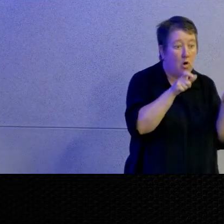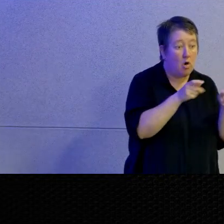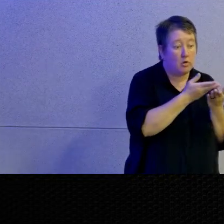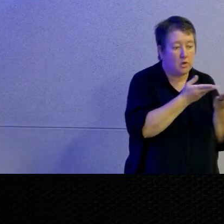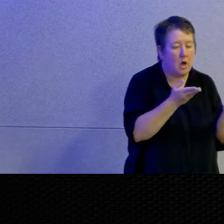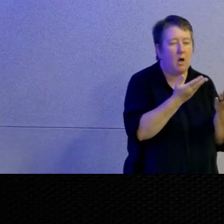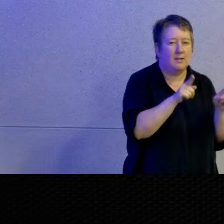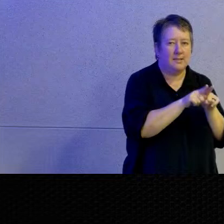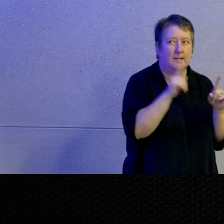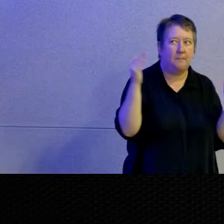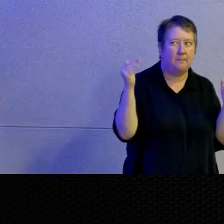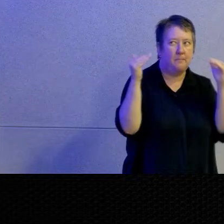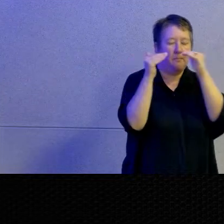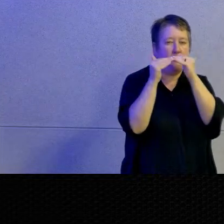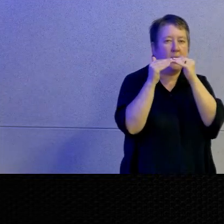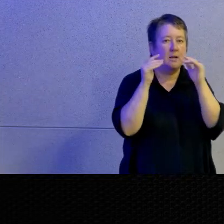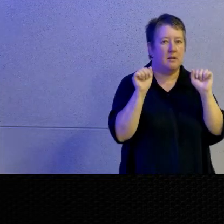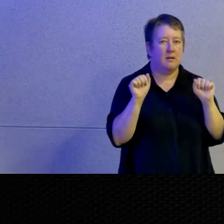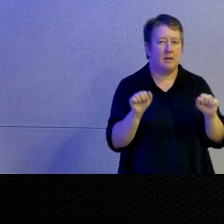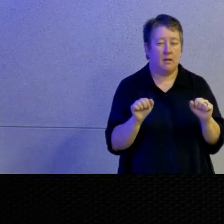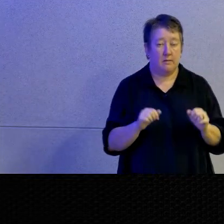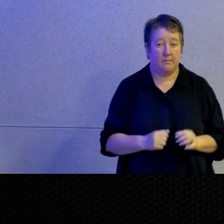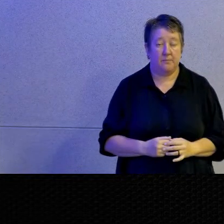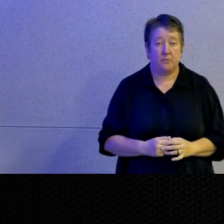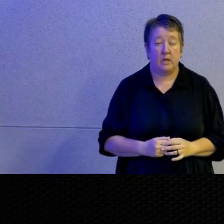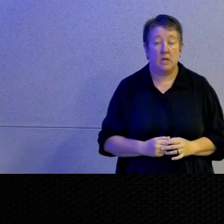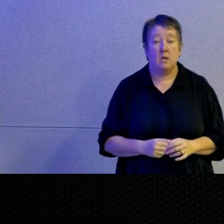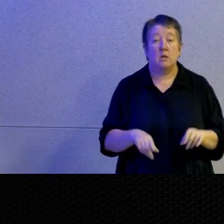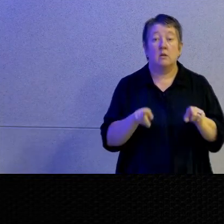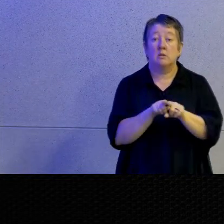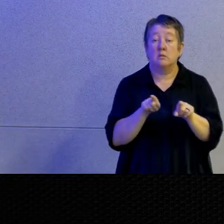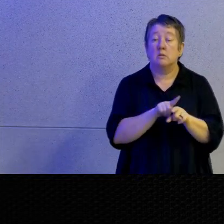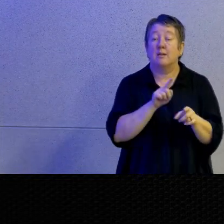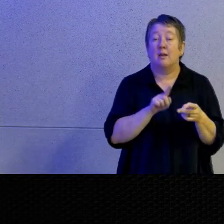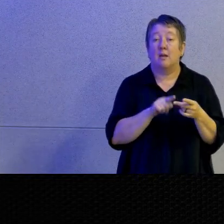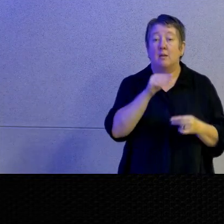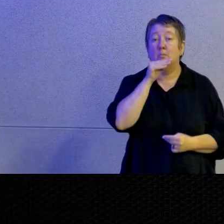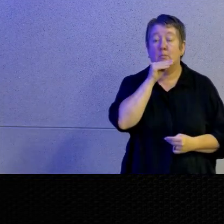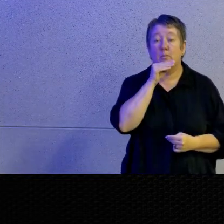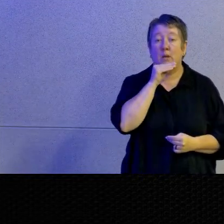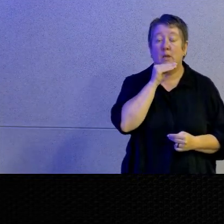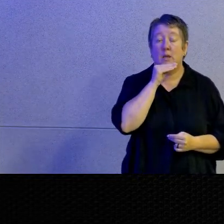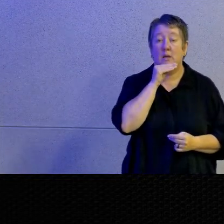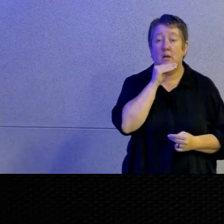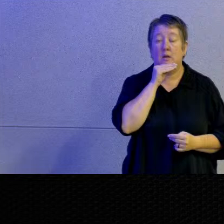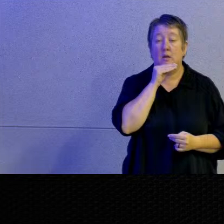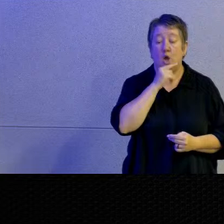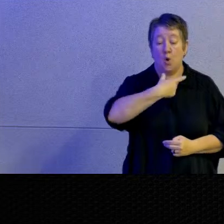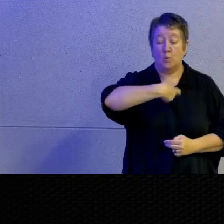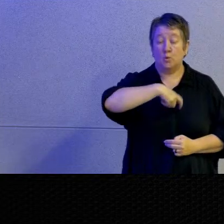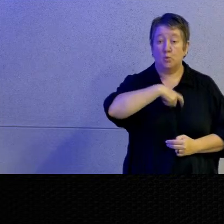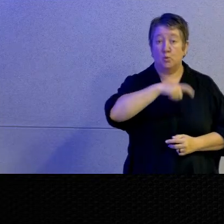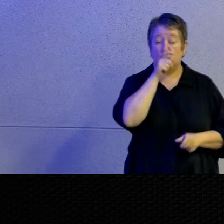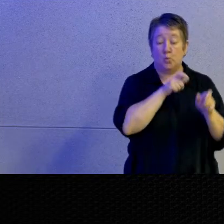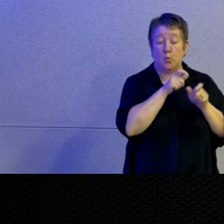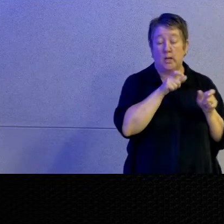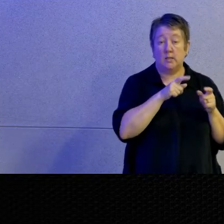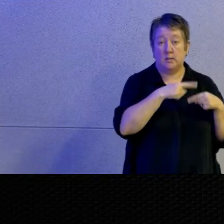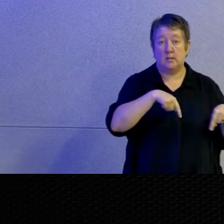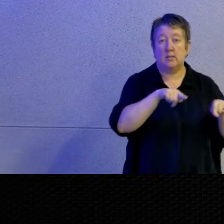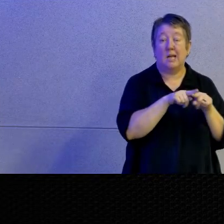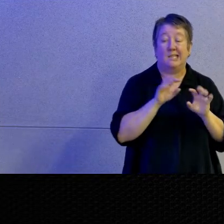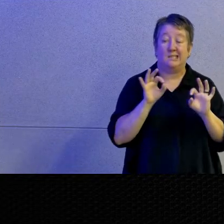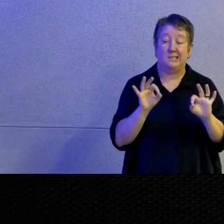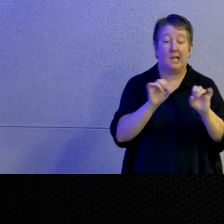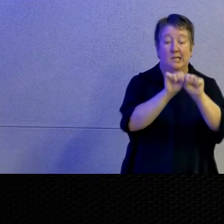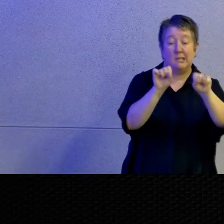those high standards. And of course, it means also that our students are also trained from such